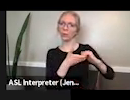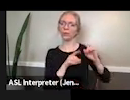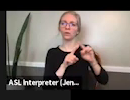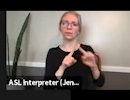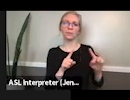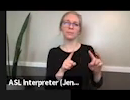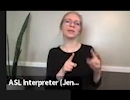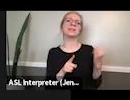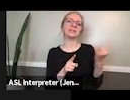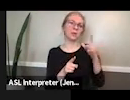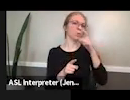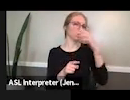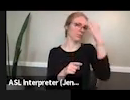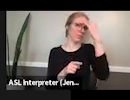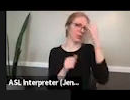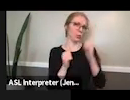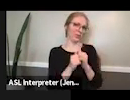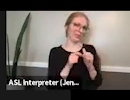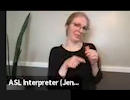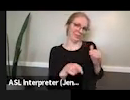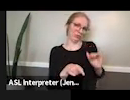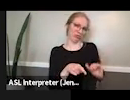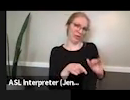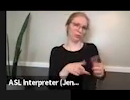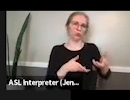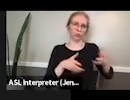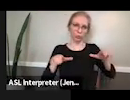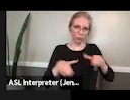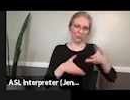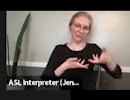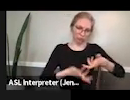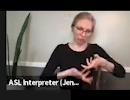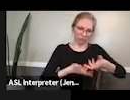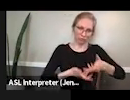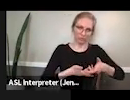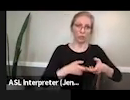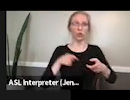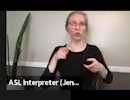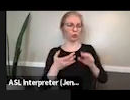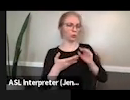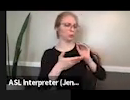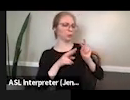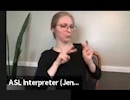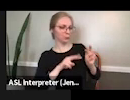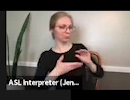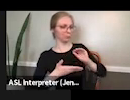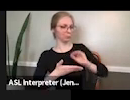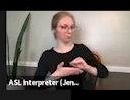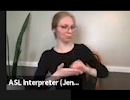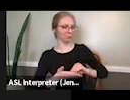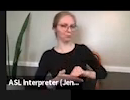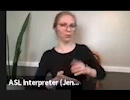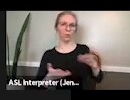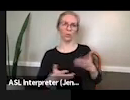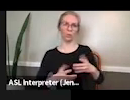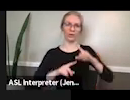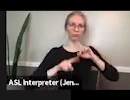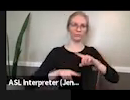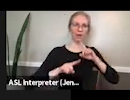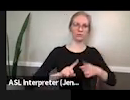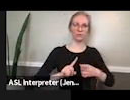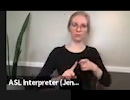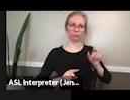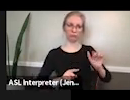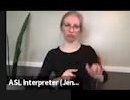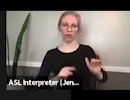familiar to the kiddo do the interacting, and then you record what the child's responses are and how the